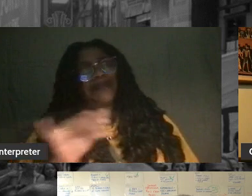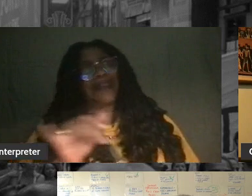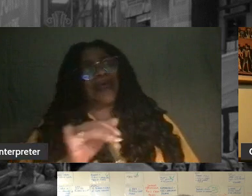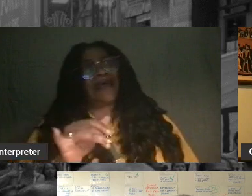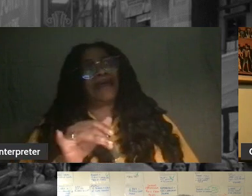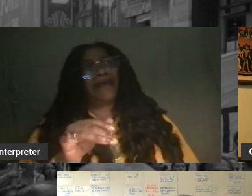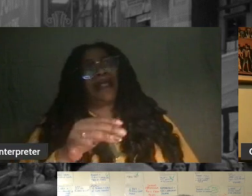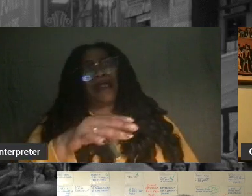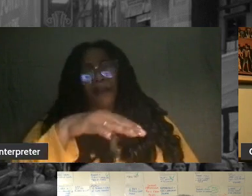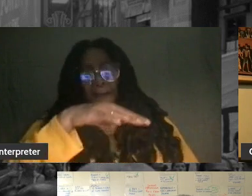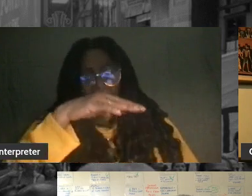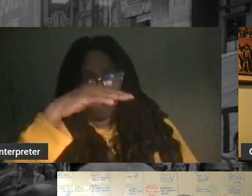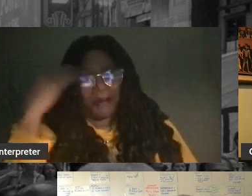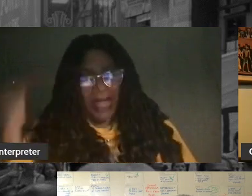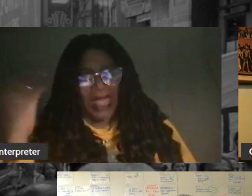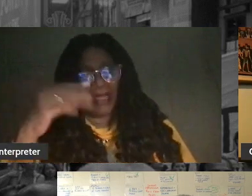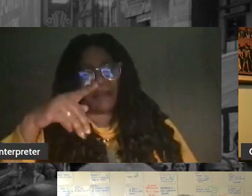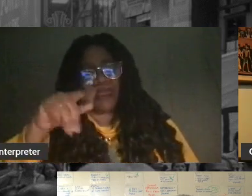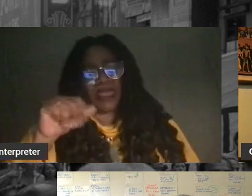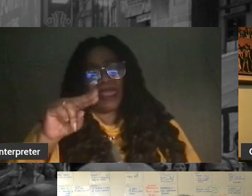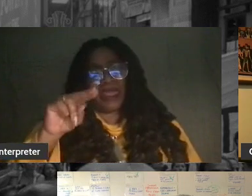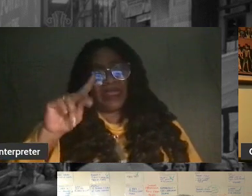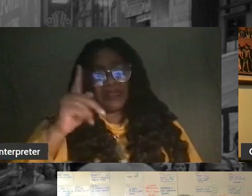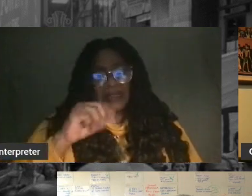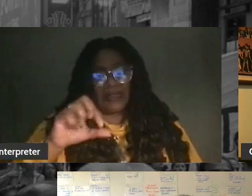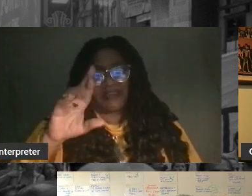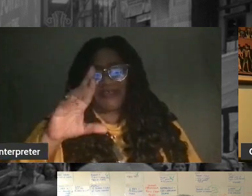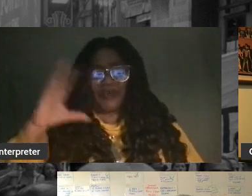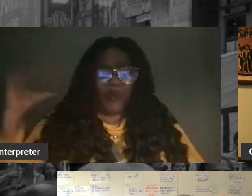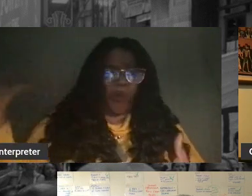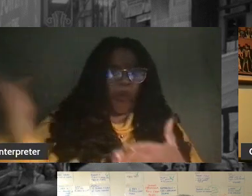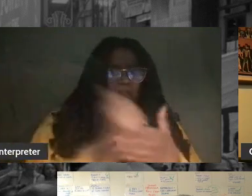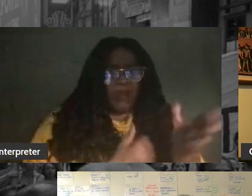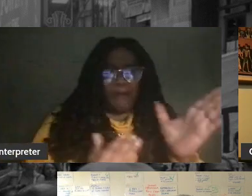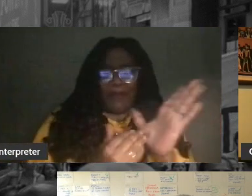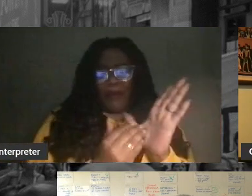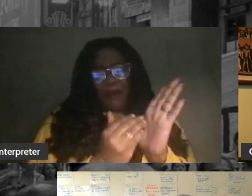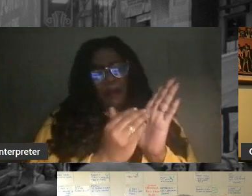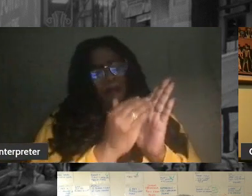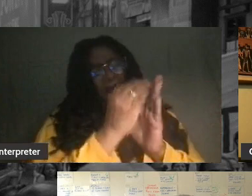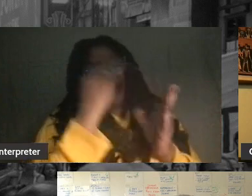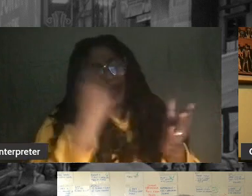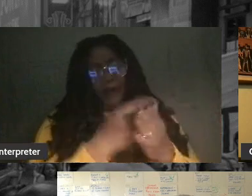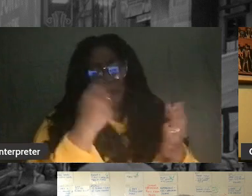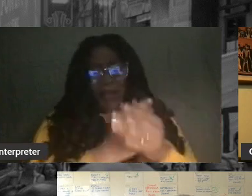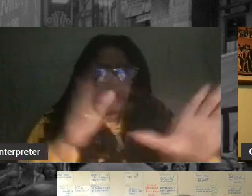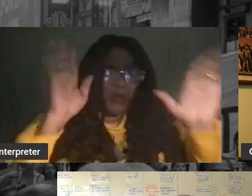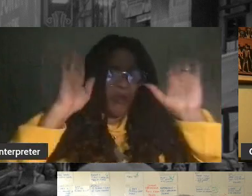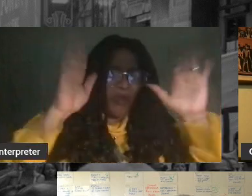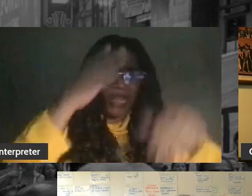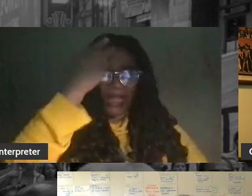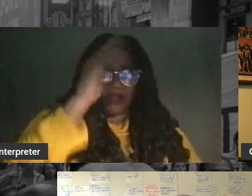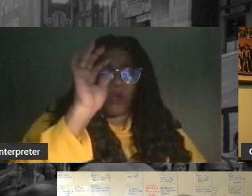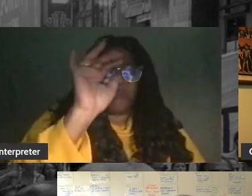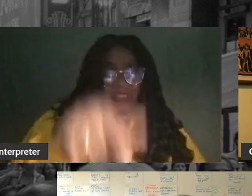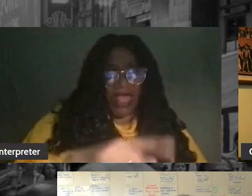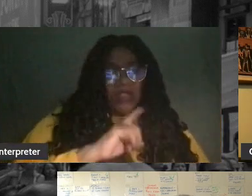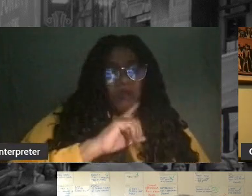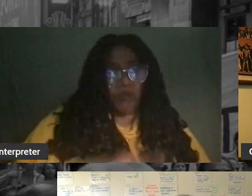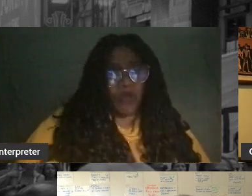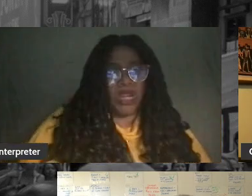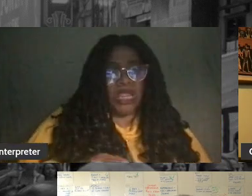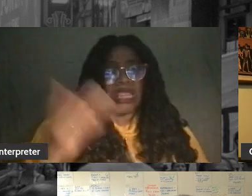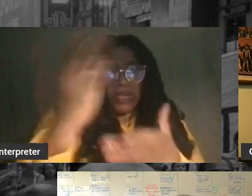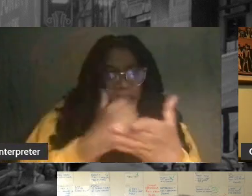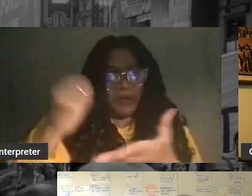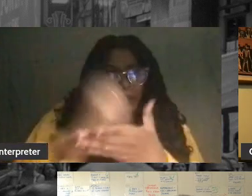Black Panther, you know, makes, you know, $1 billion or worldwide, and everyone's like, oh, great, wow, I didn't know that can actually make so much